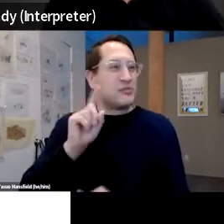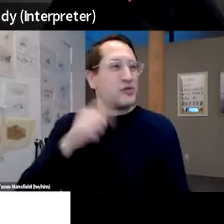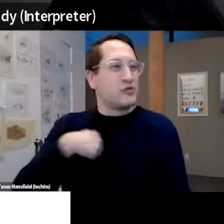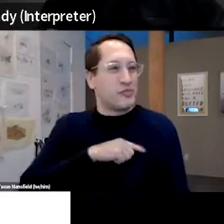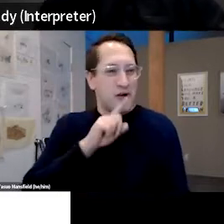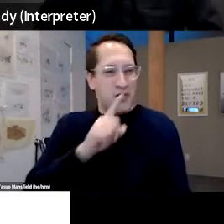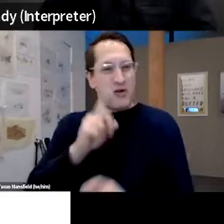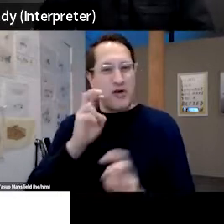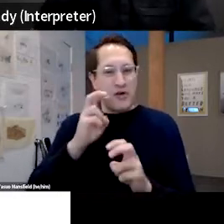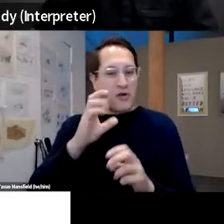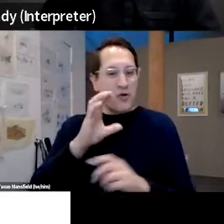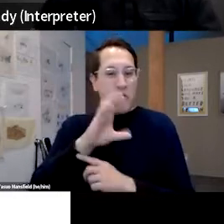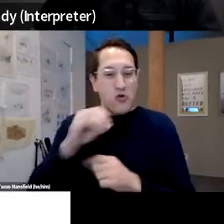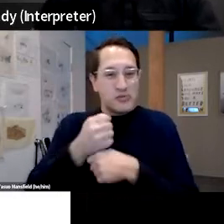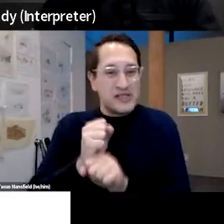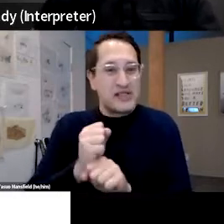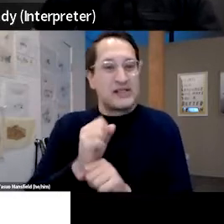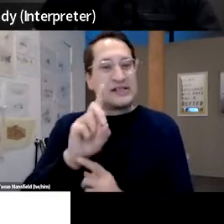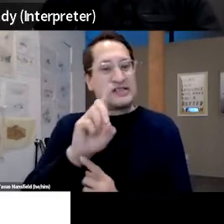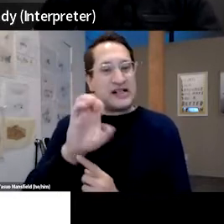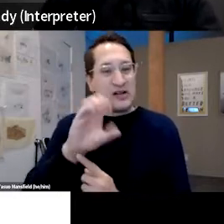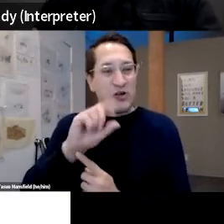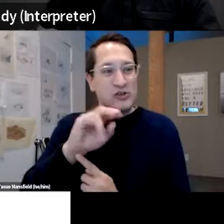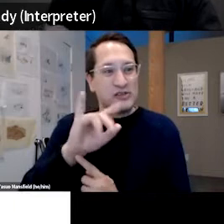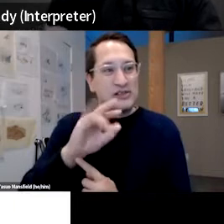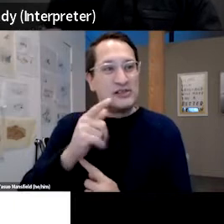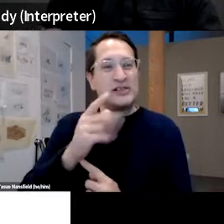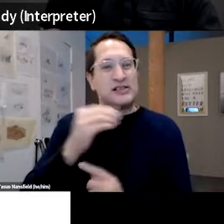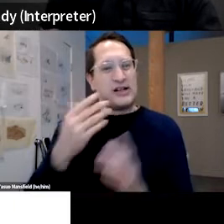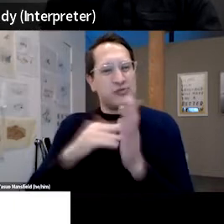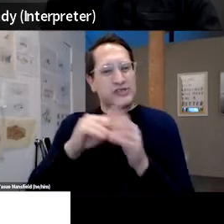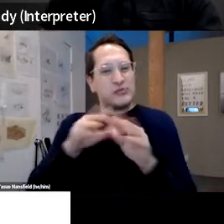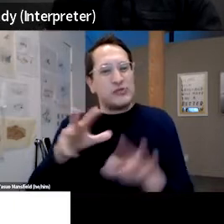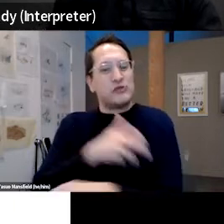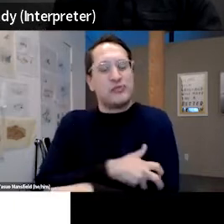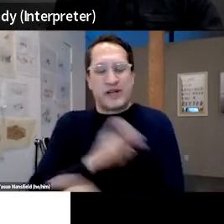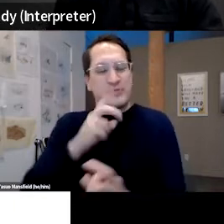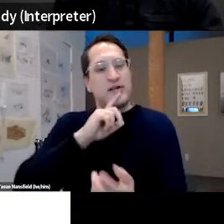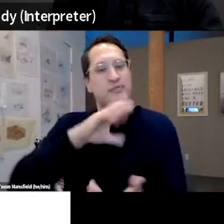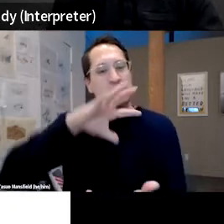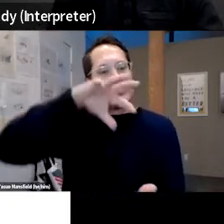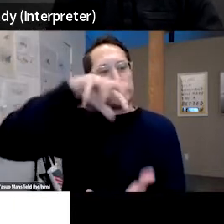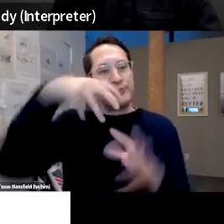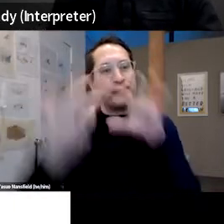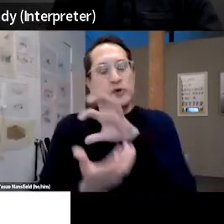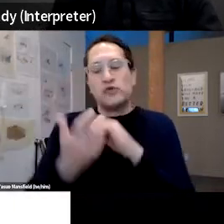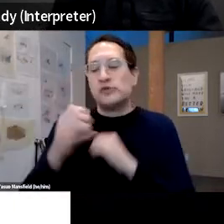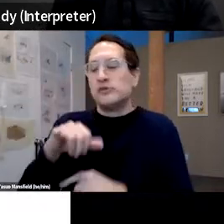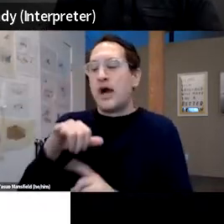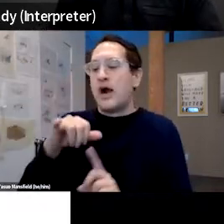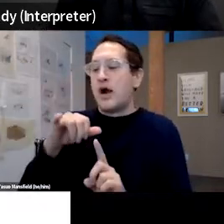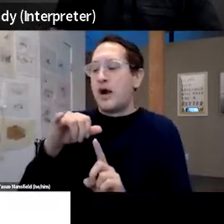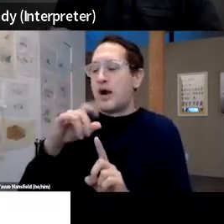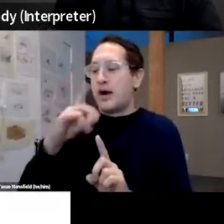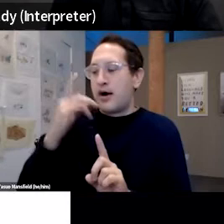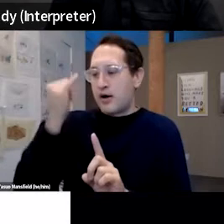related to that space where we are able to co-create, and we can create and we can decolonize and redistribute power and